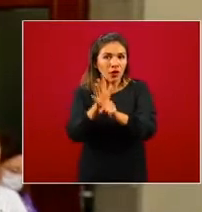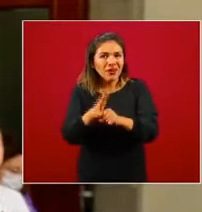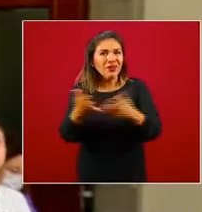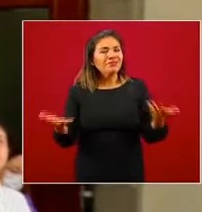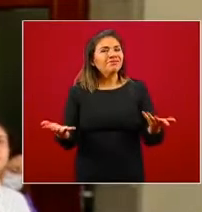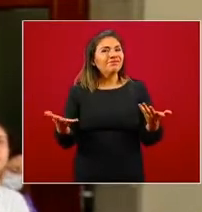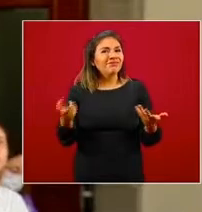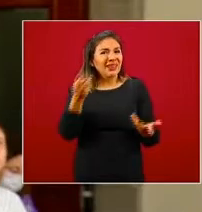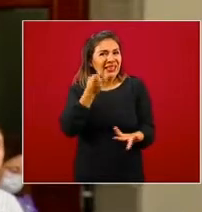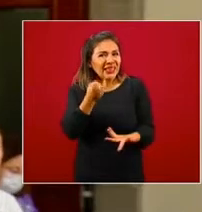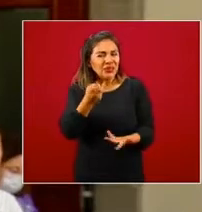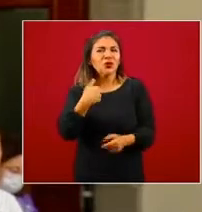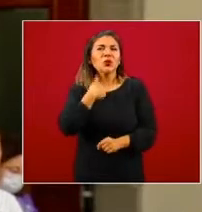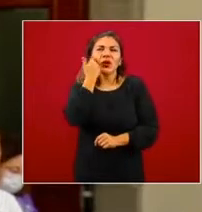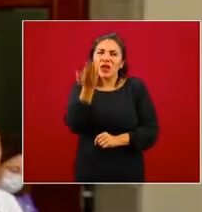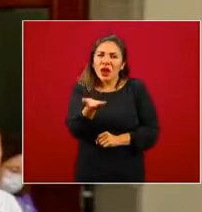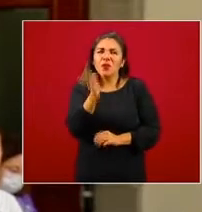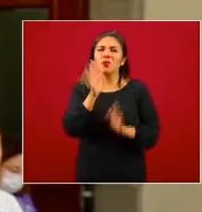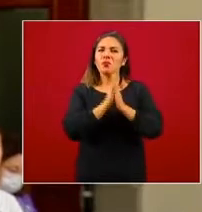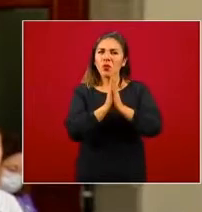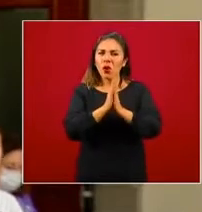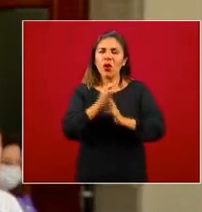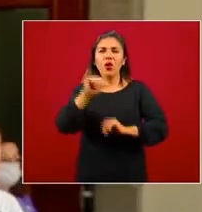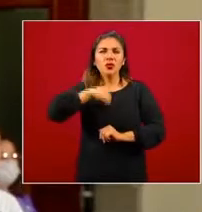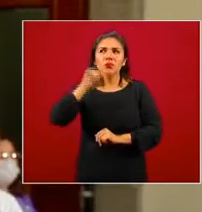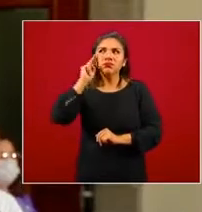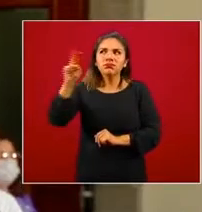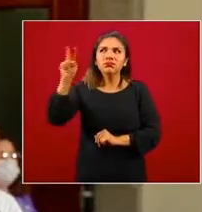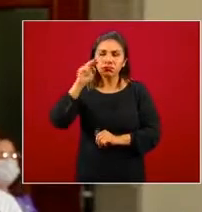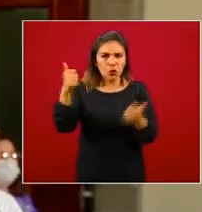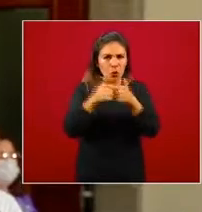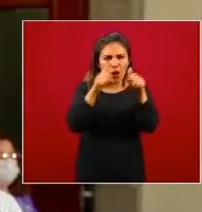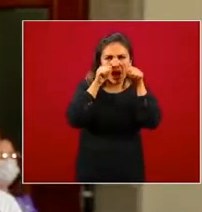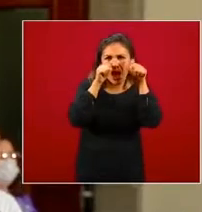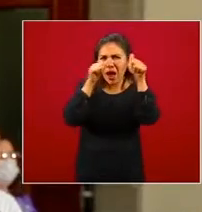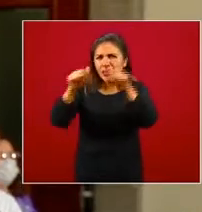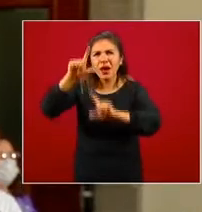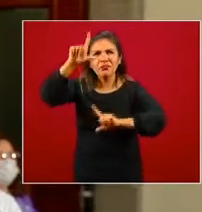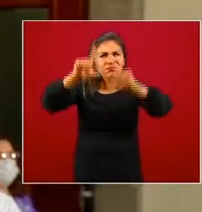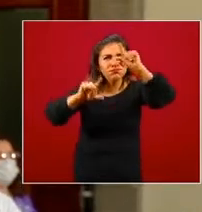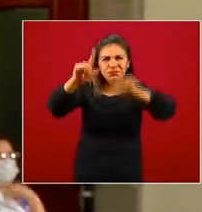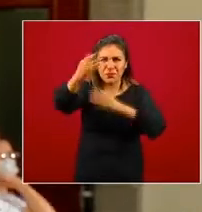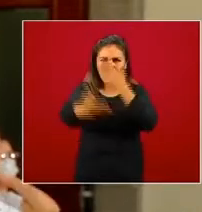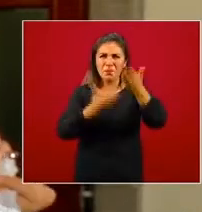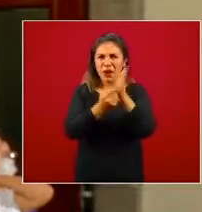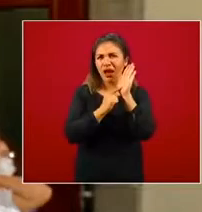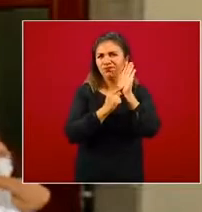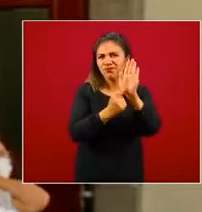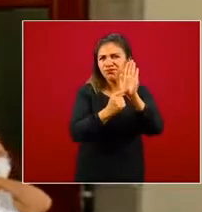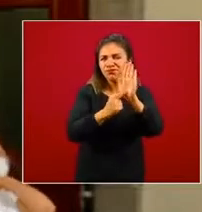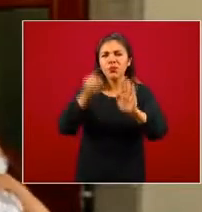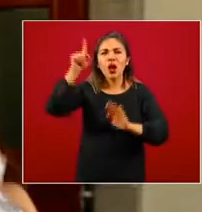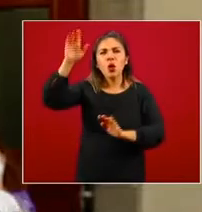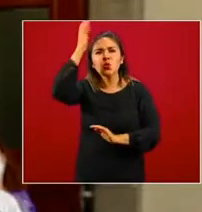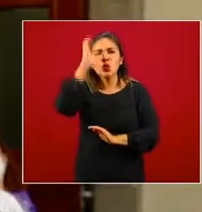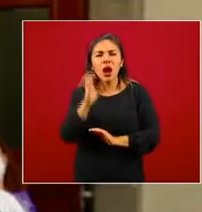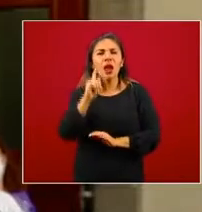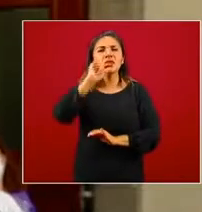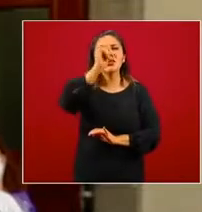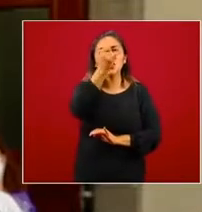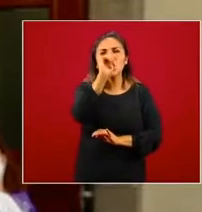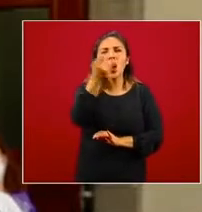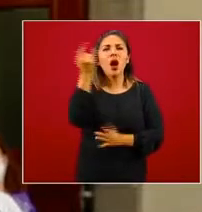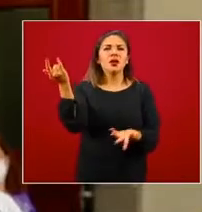have coronavirus. So I'm a little worried about all the coronavirus in the political atmosphere and the political ambiance.